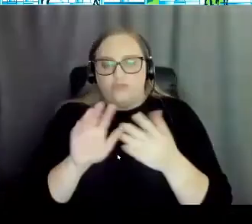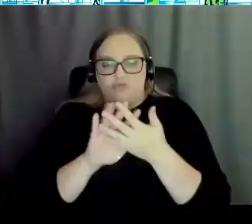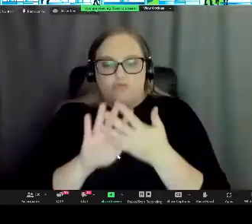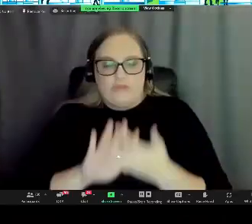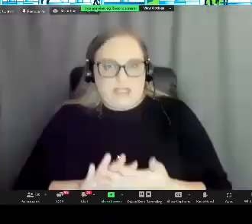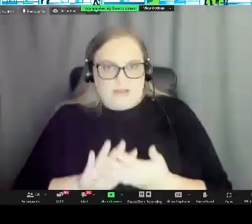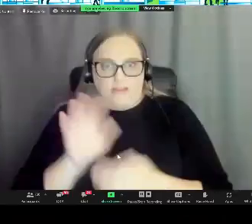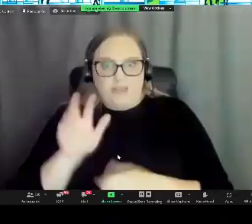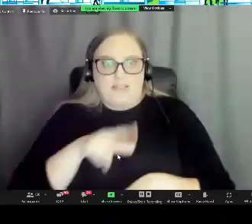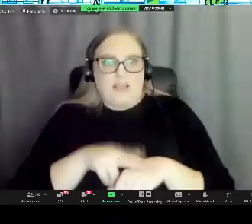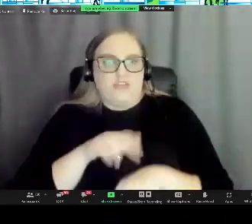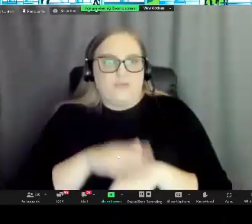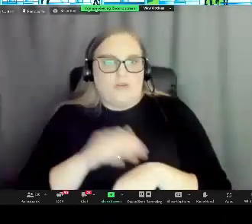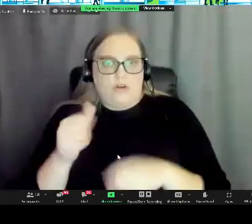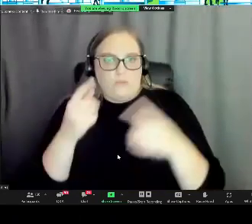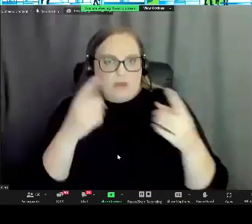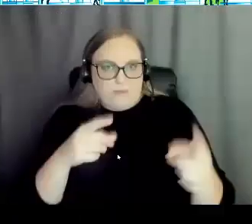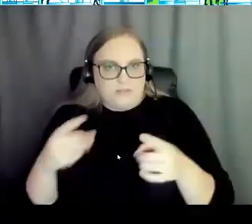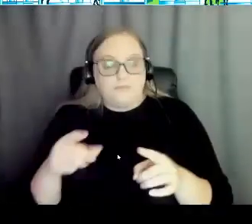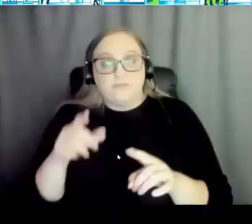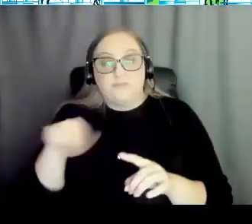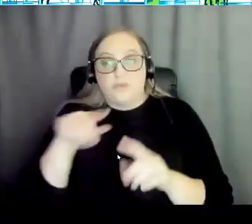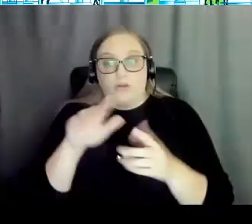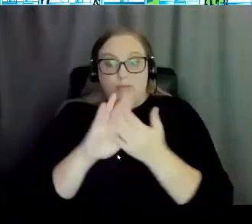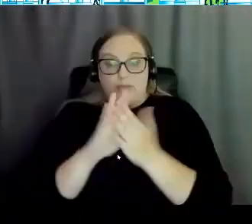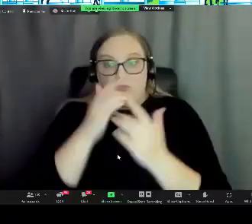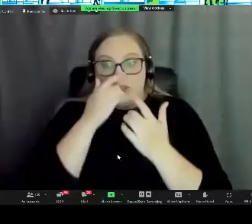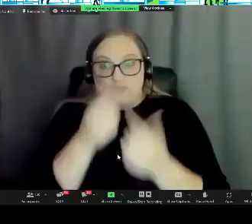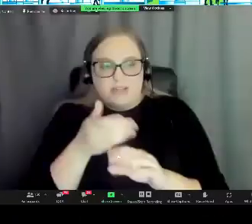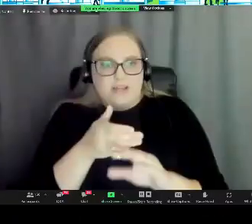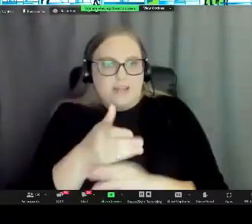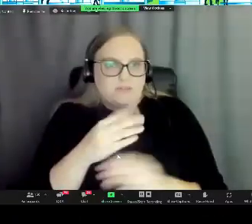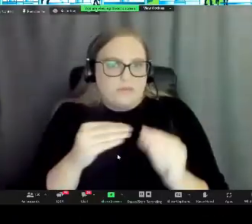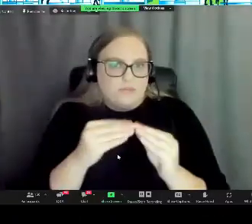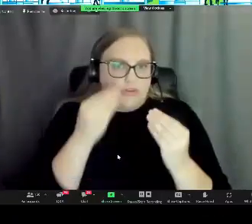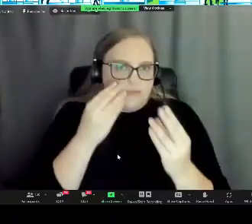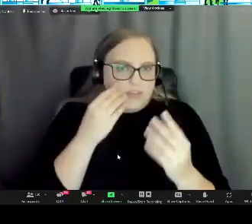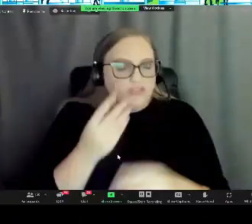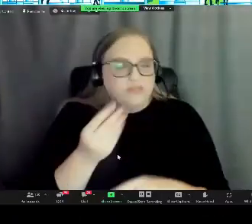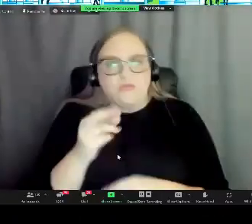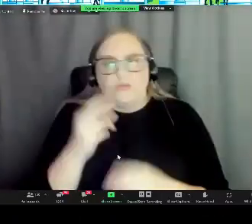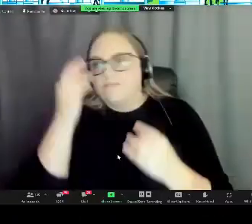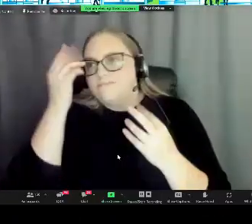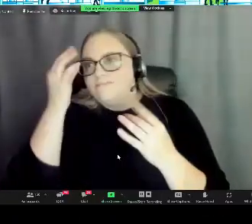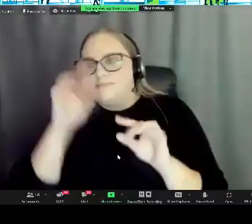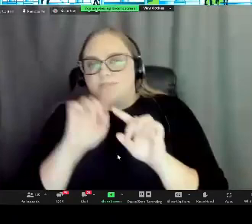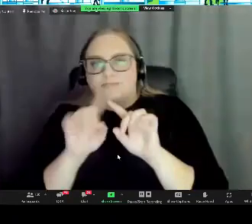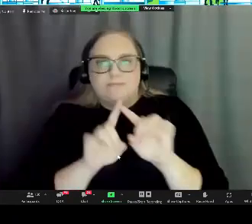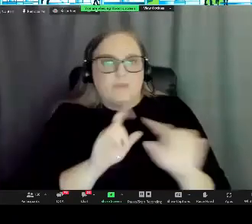occur. If people become interested then, and after getting some more information or thinking about the various